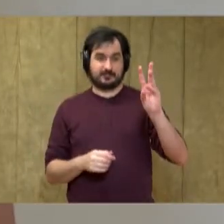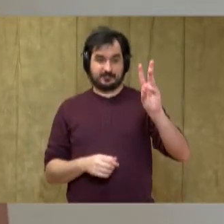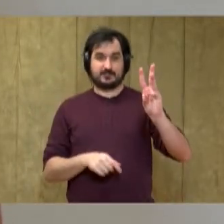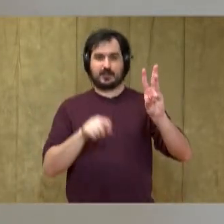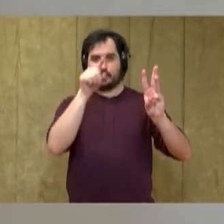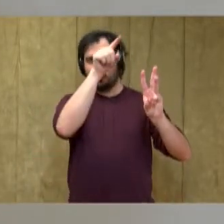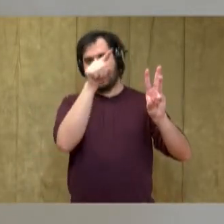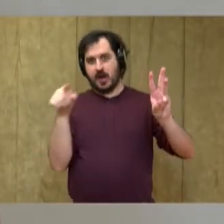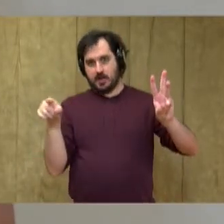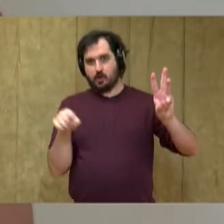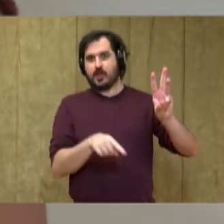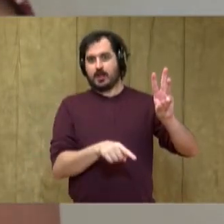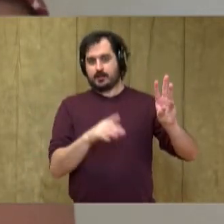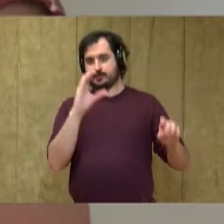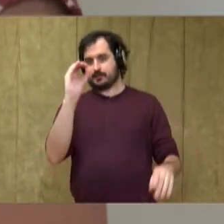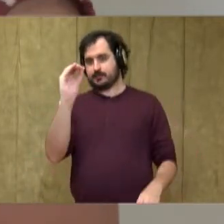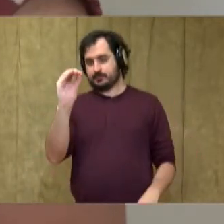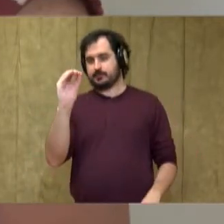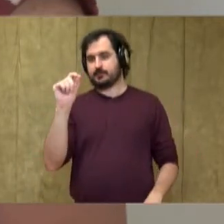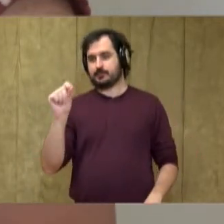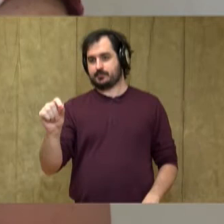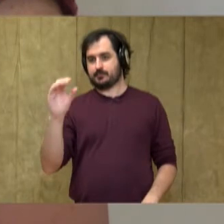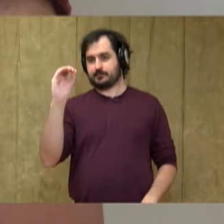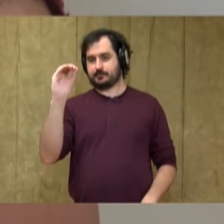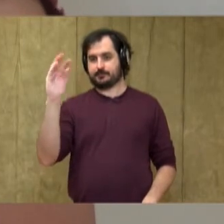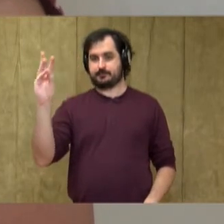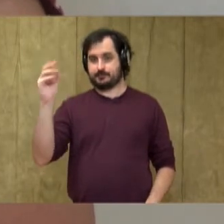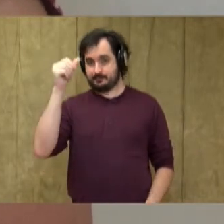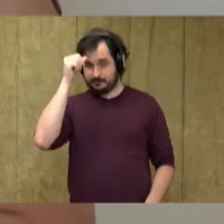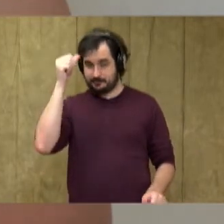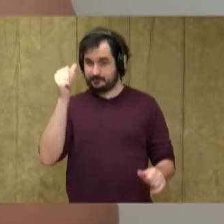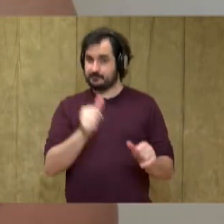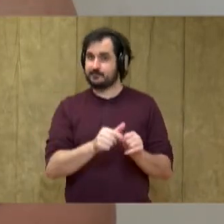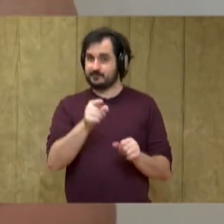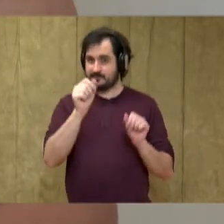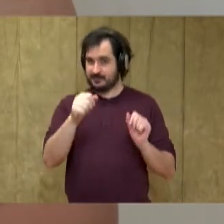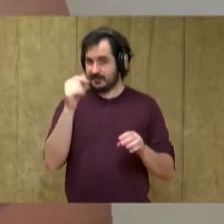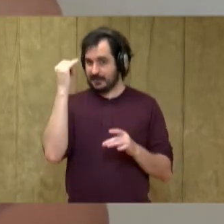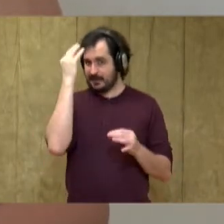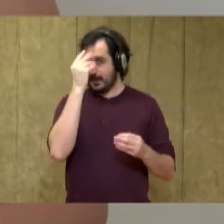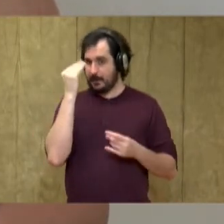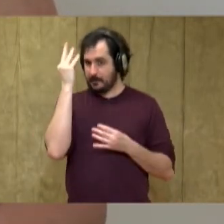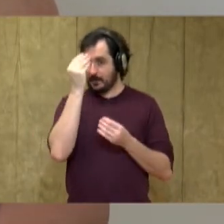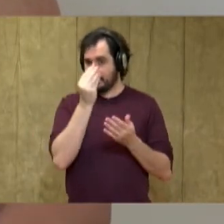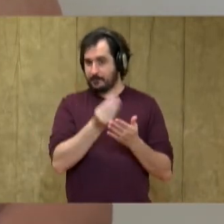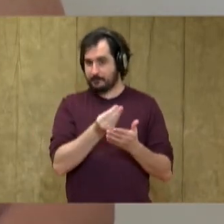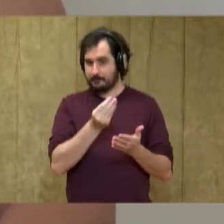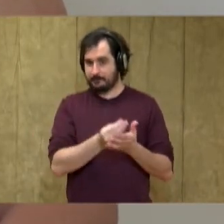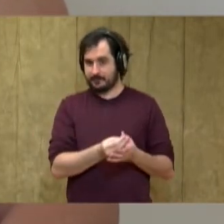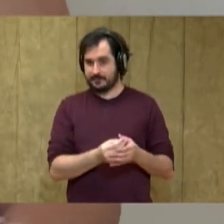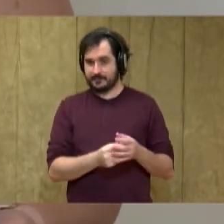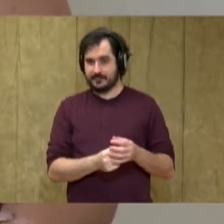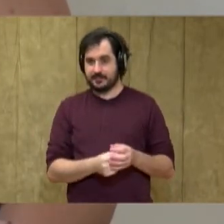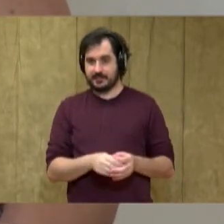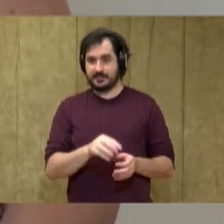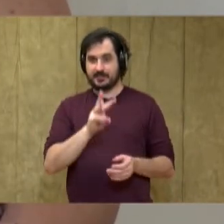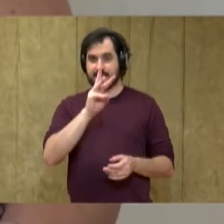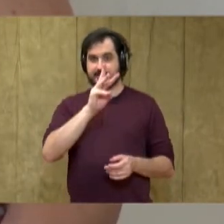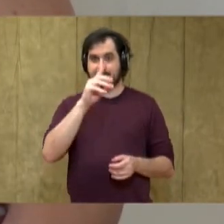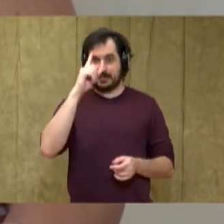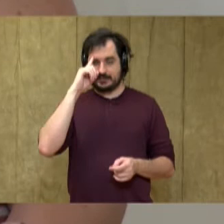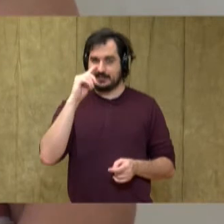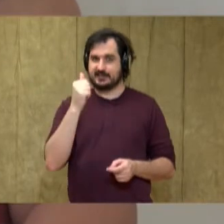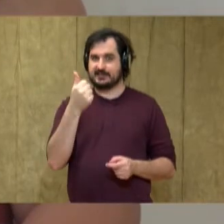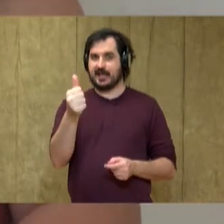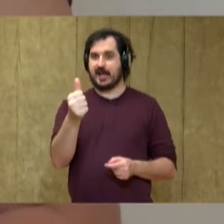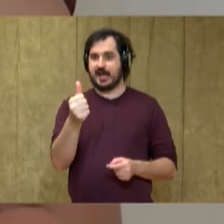remember, guys, you could think about money. If you have 6 tenths, you have 6 dimes, right? How many cents would